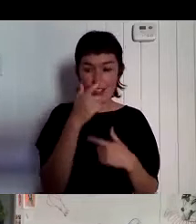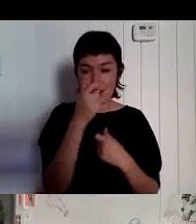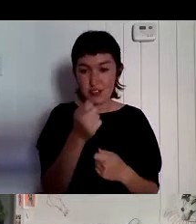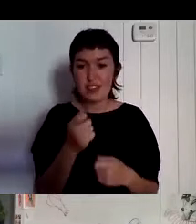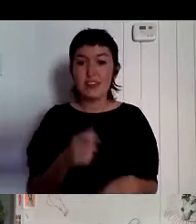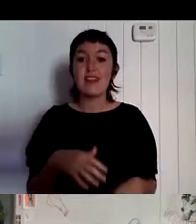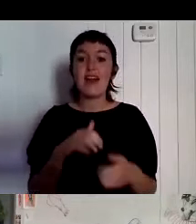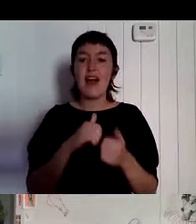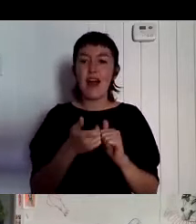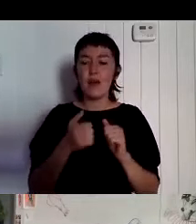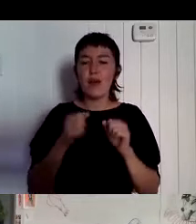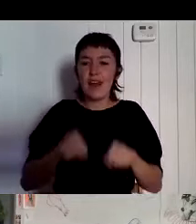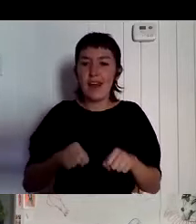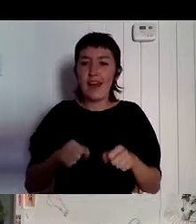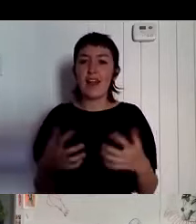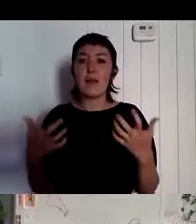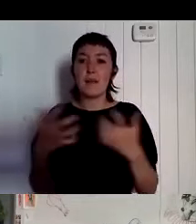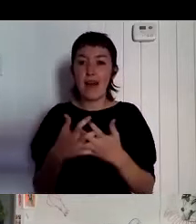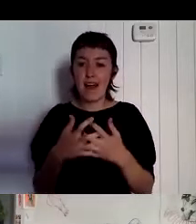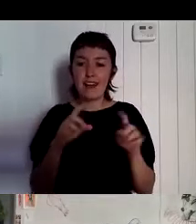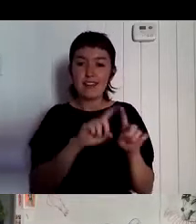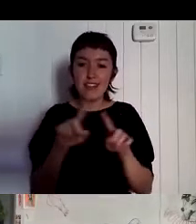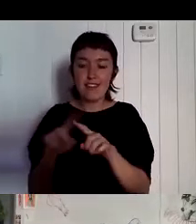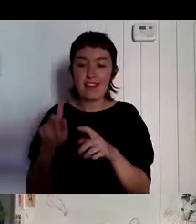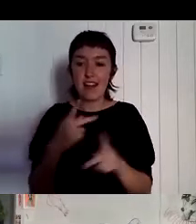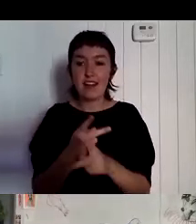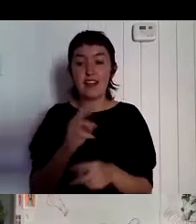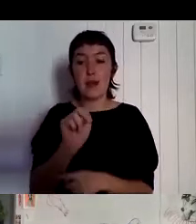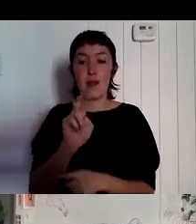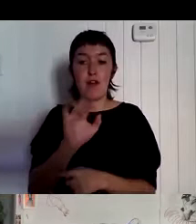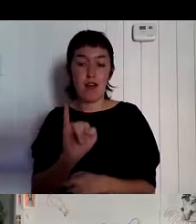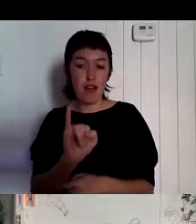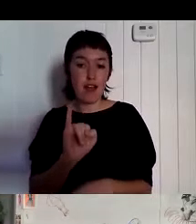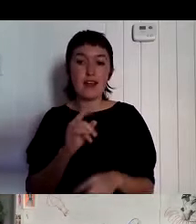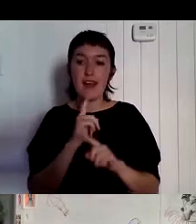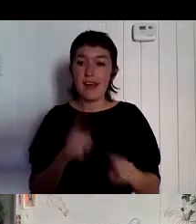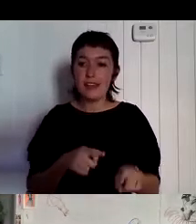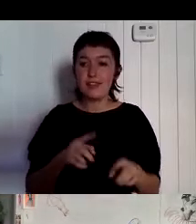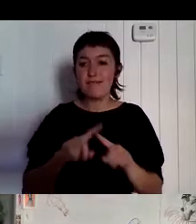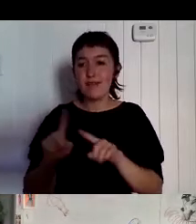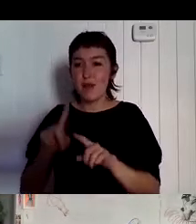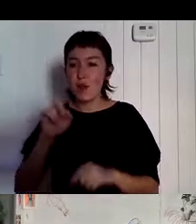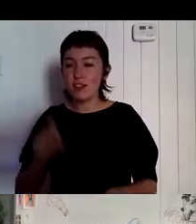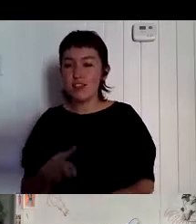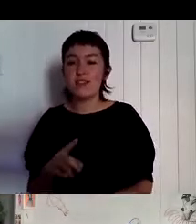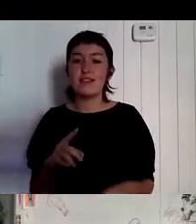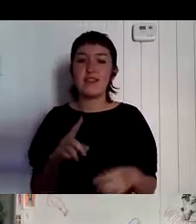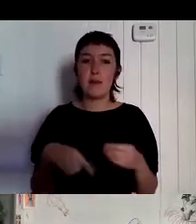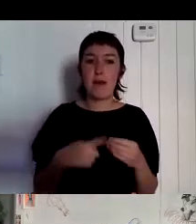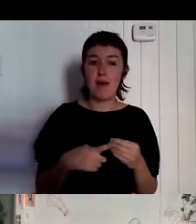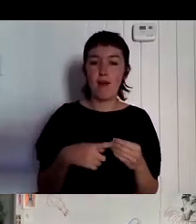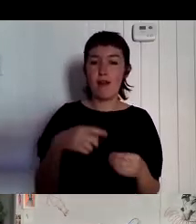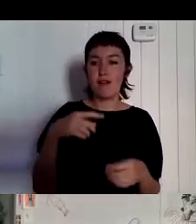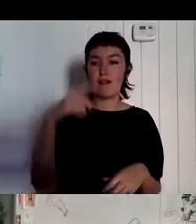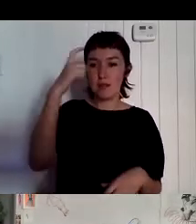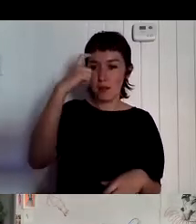of MRI to answer more sophisticated questions about brain structure, brain function, and how that relates to